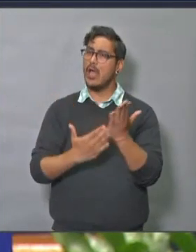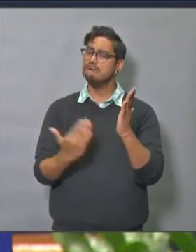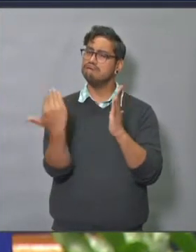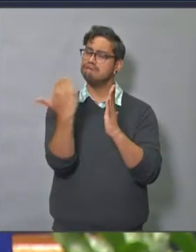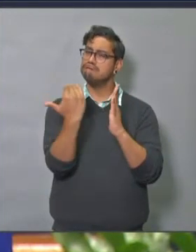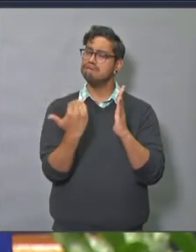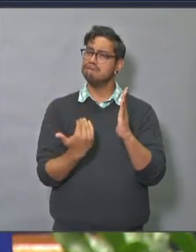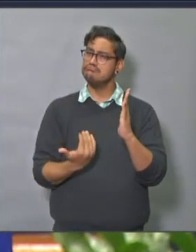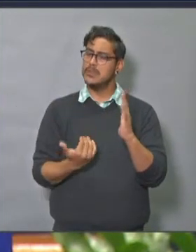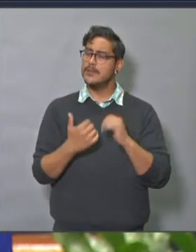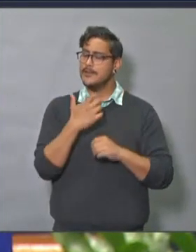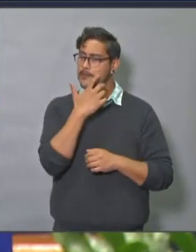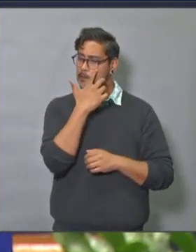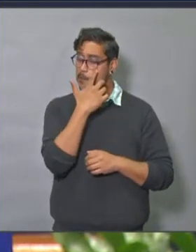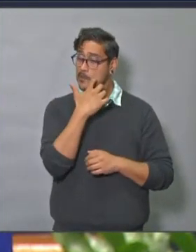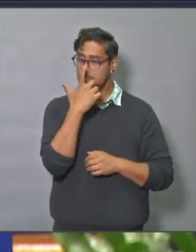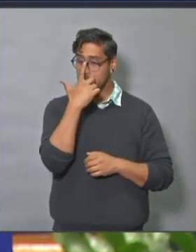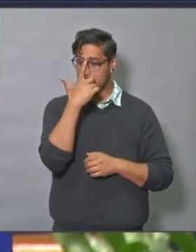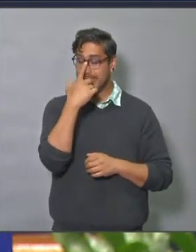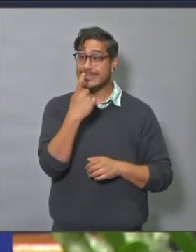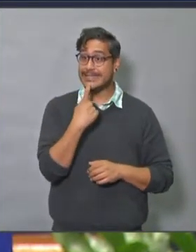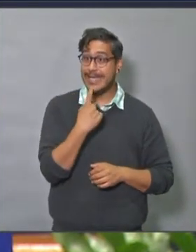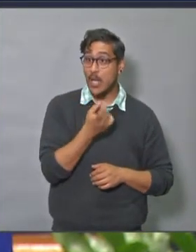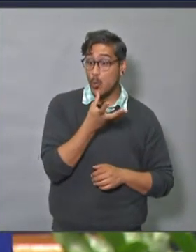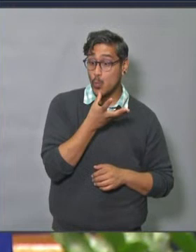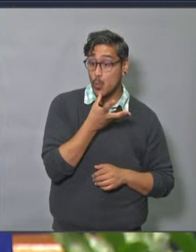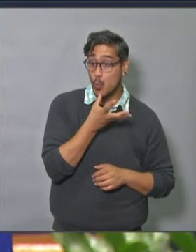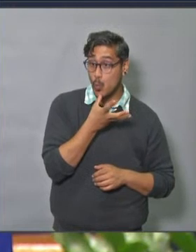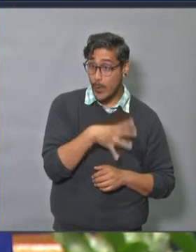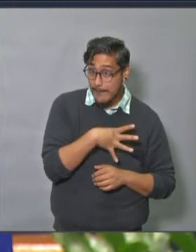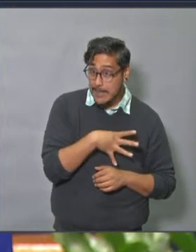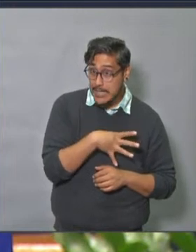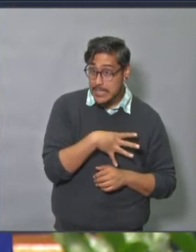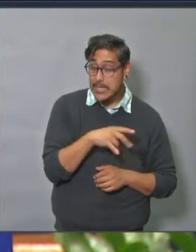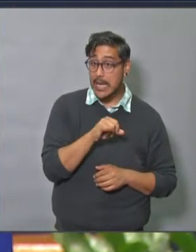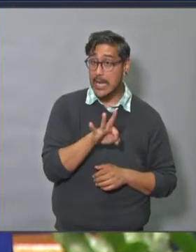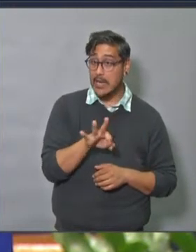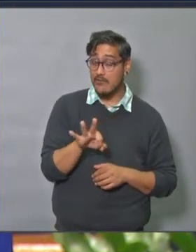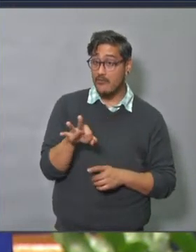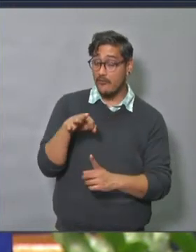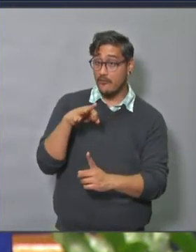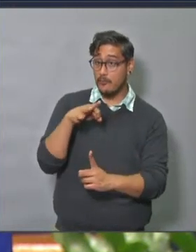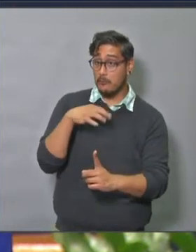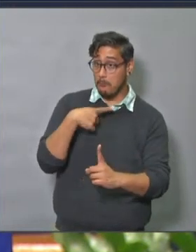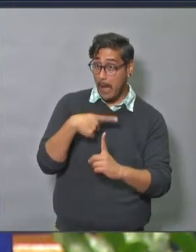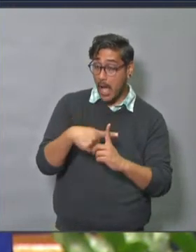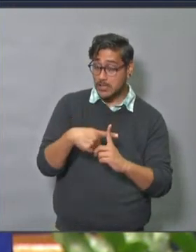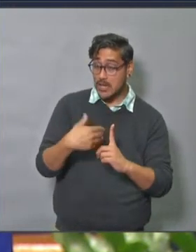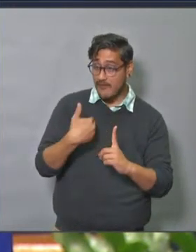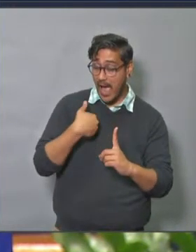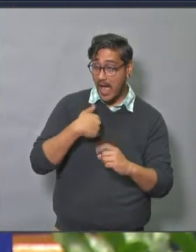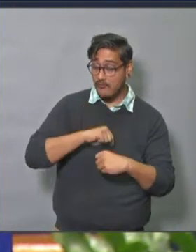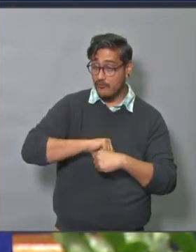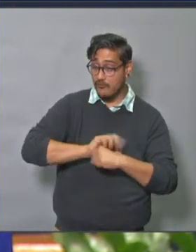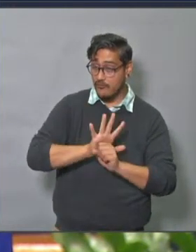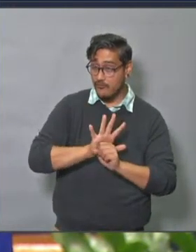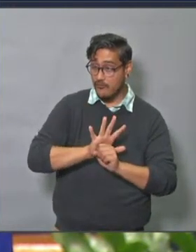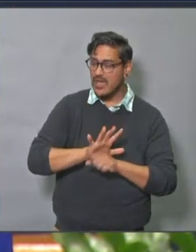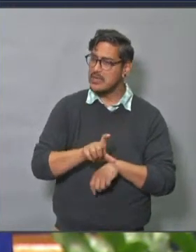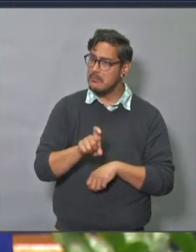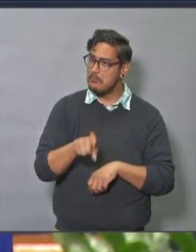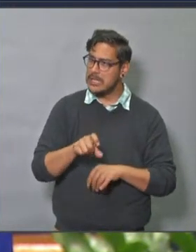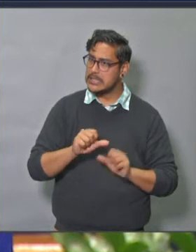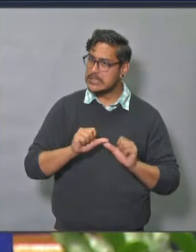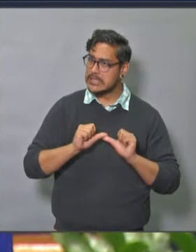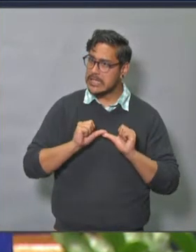too, that for women who test positive for COVID-19 are encouraged to continue to